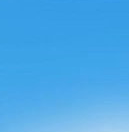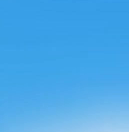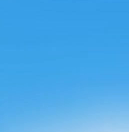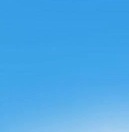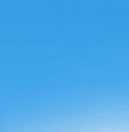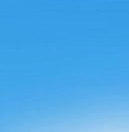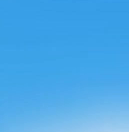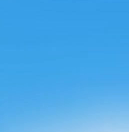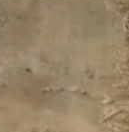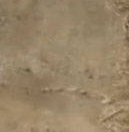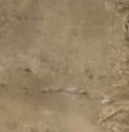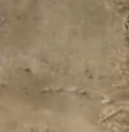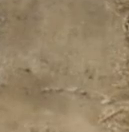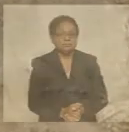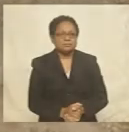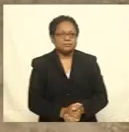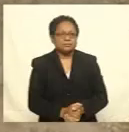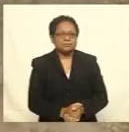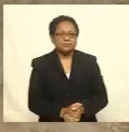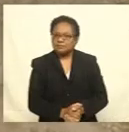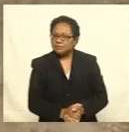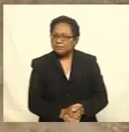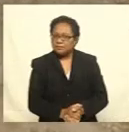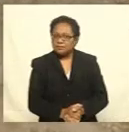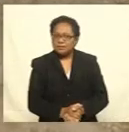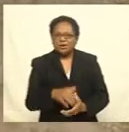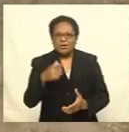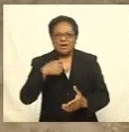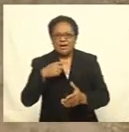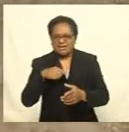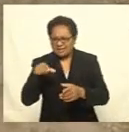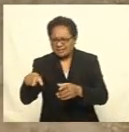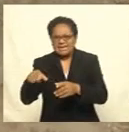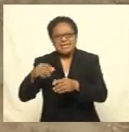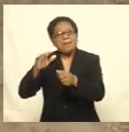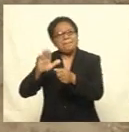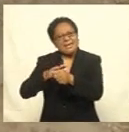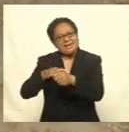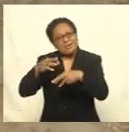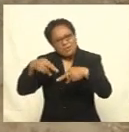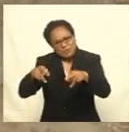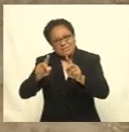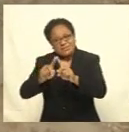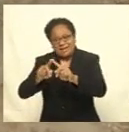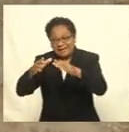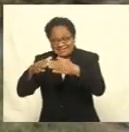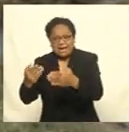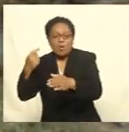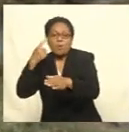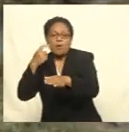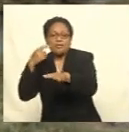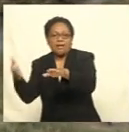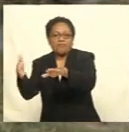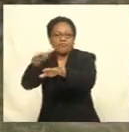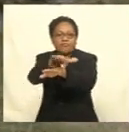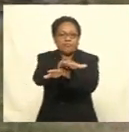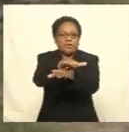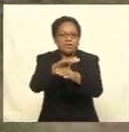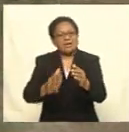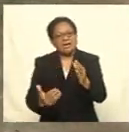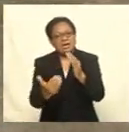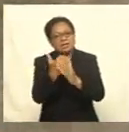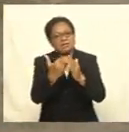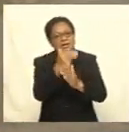The flooding is due to recent developments that have been a catalyst as waters have now even entered their homes. According